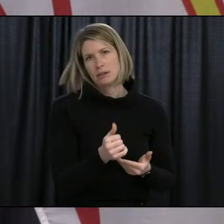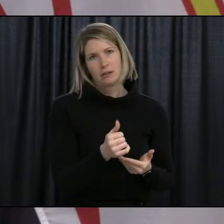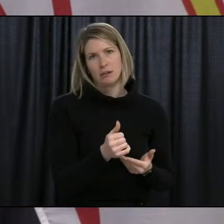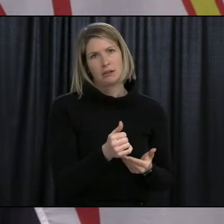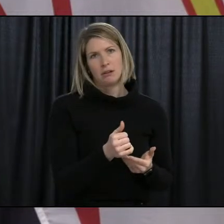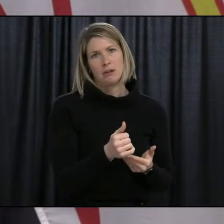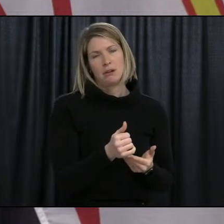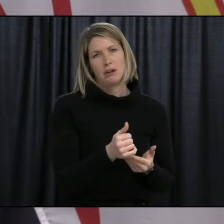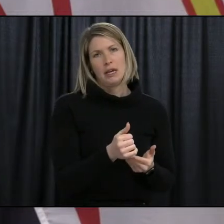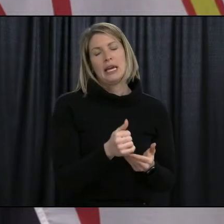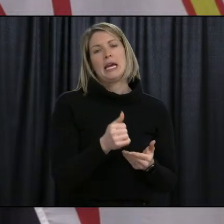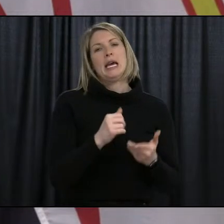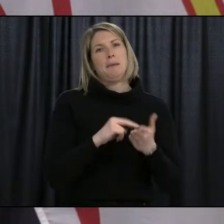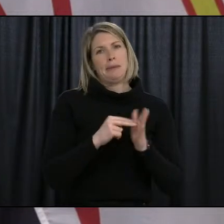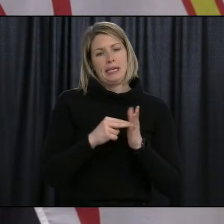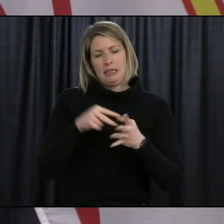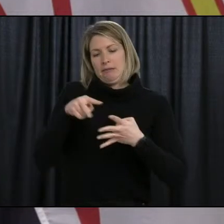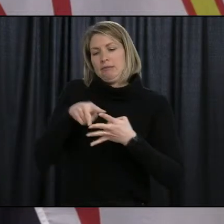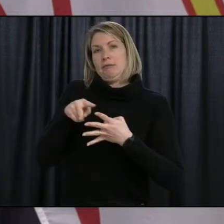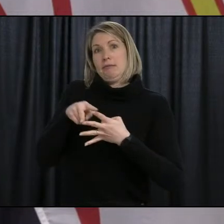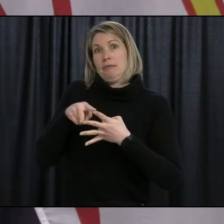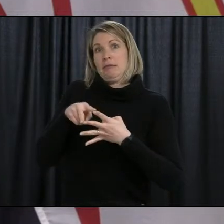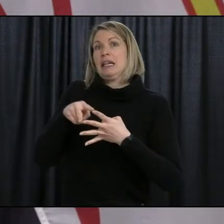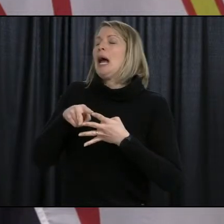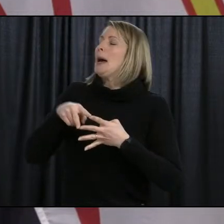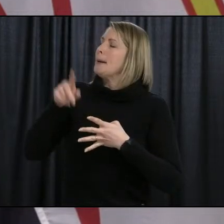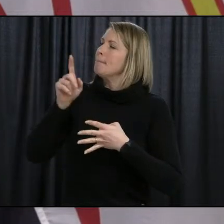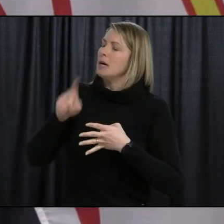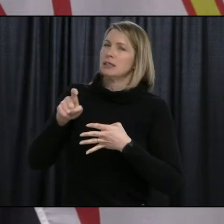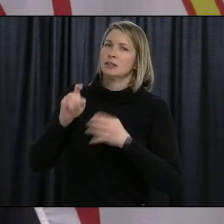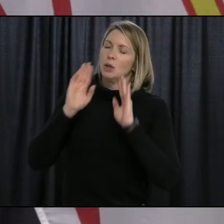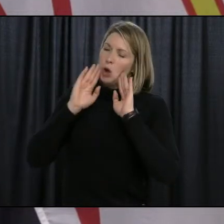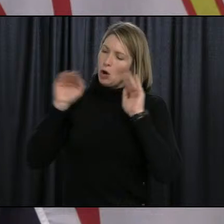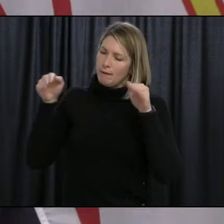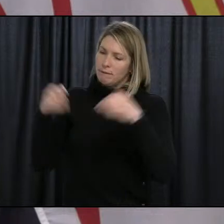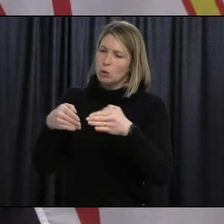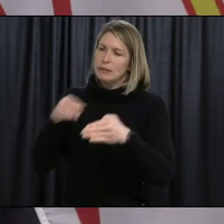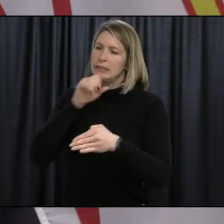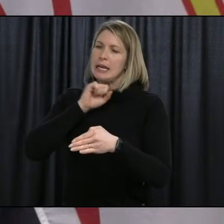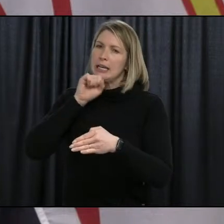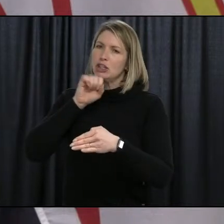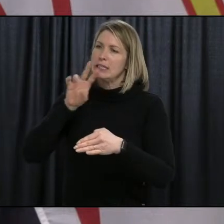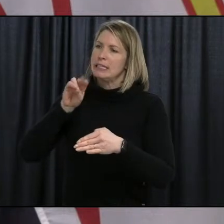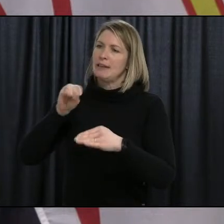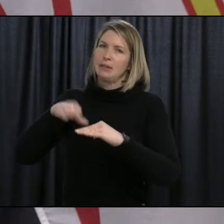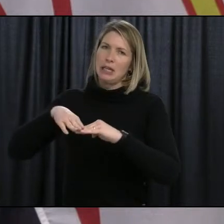using the mRNA vaccine in those larger groups that we want to ensure are not